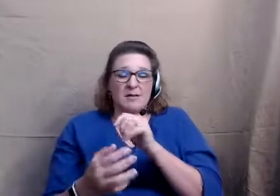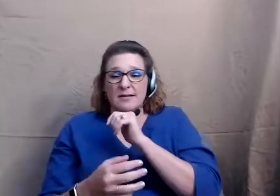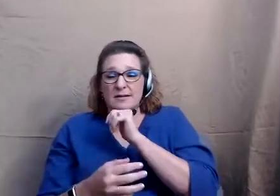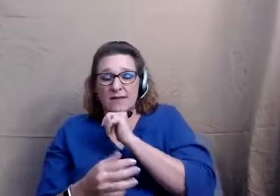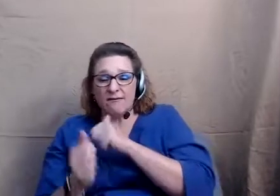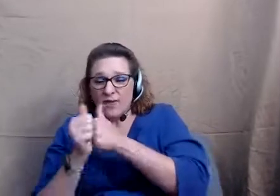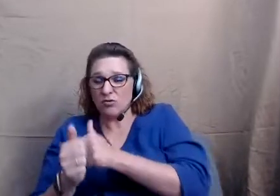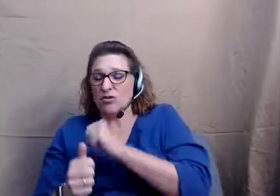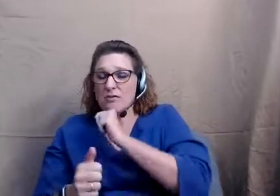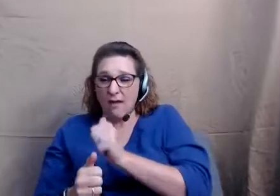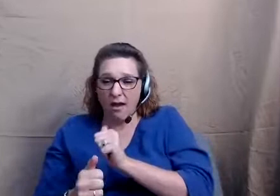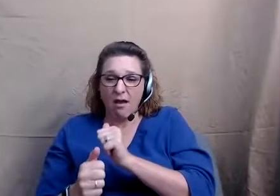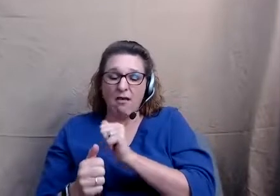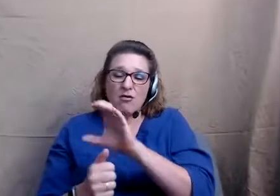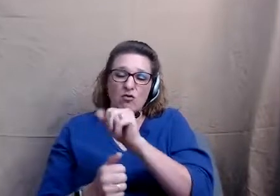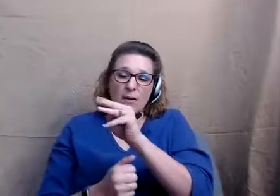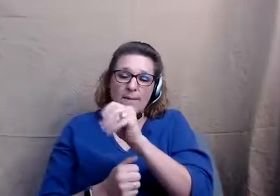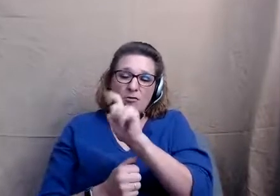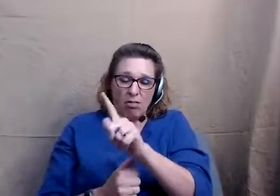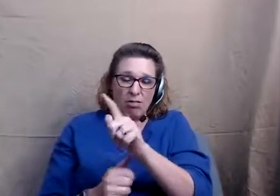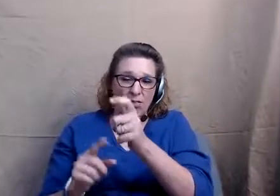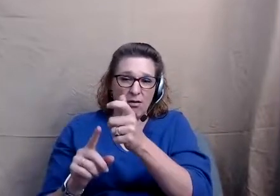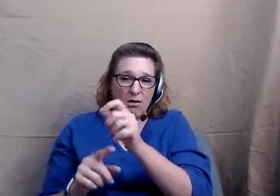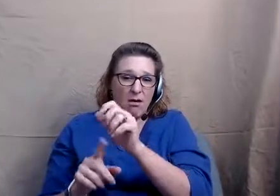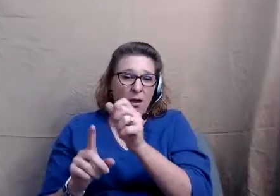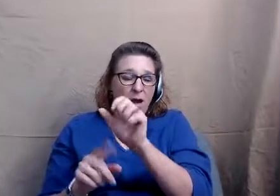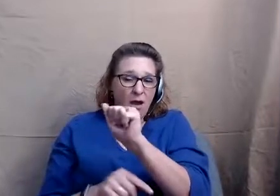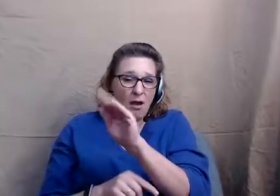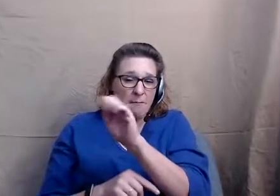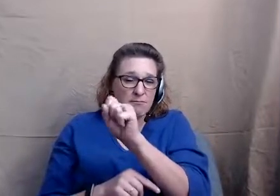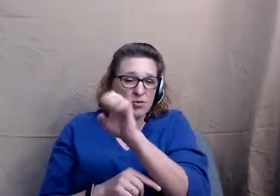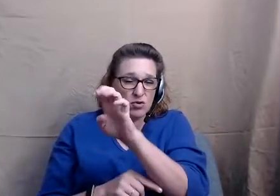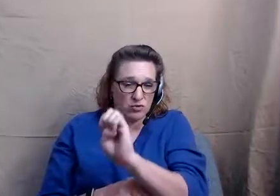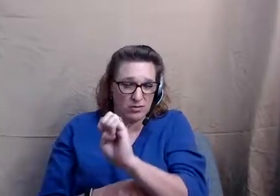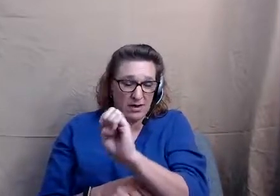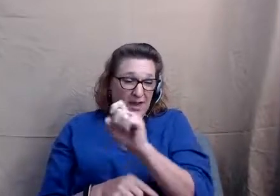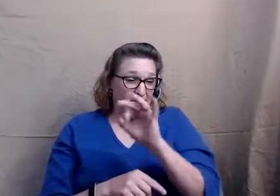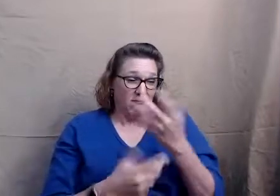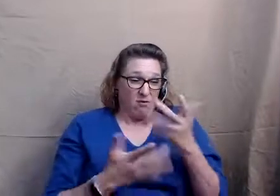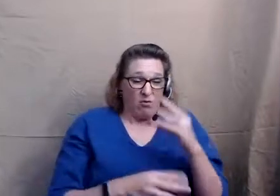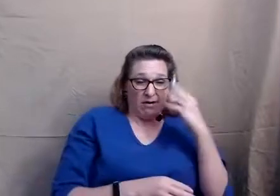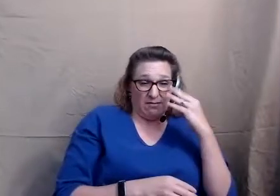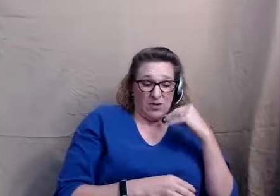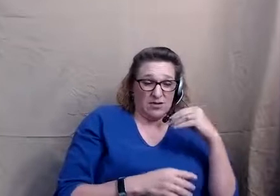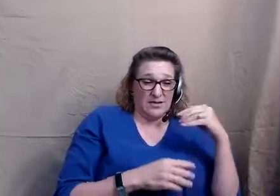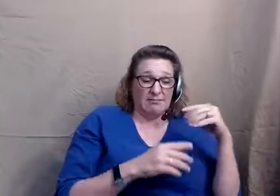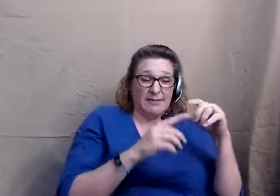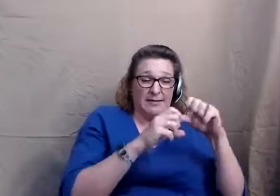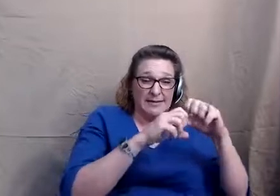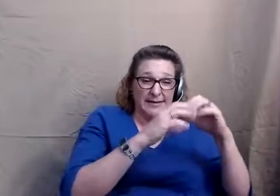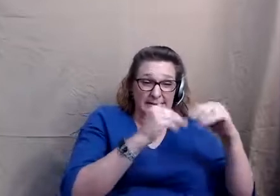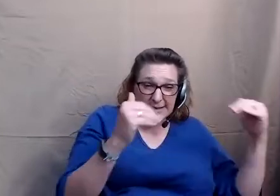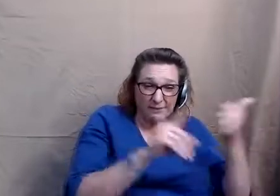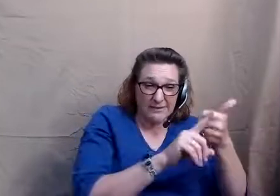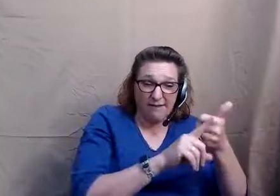abuse that are deeply harmful but not against the law. And if you've already had an experience with the system and found that the intervention